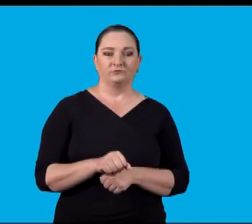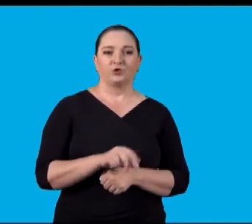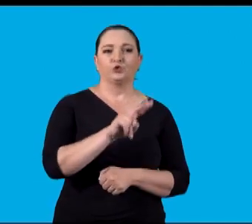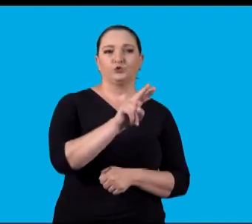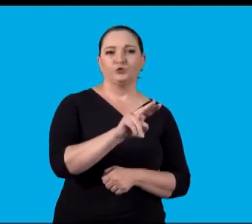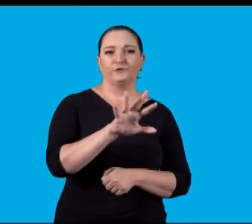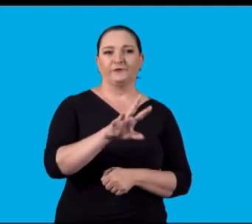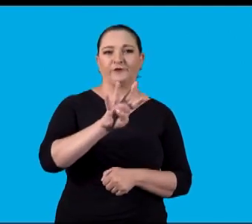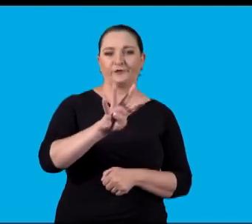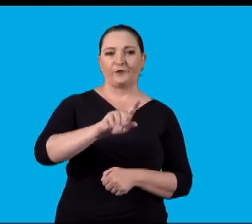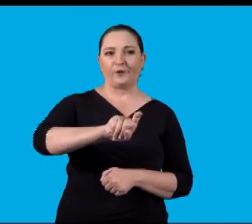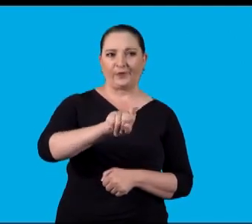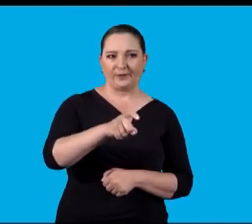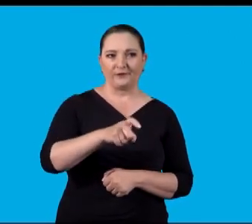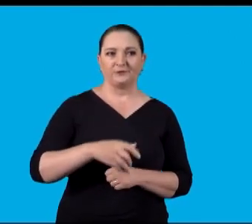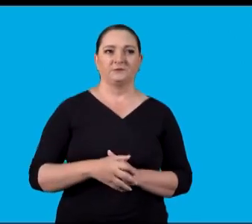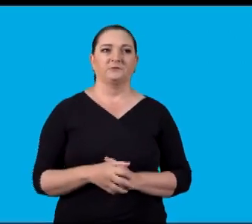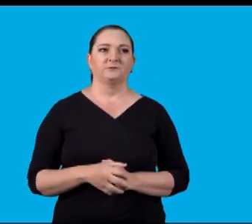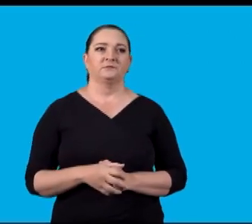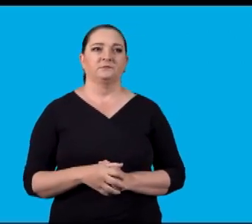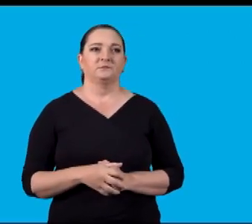your 254,000,